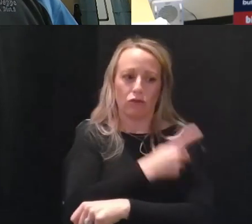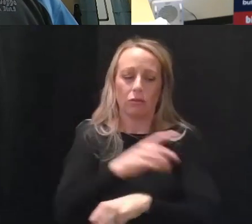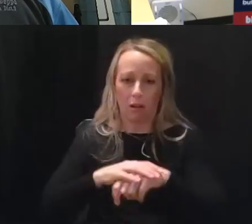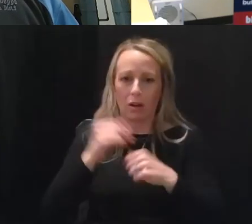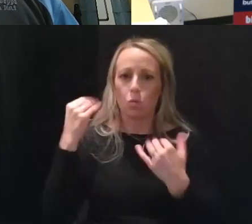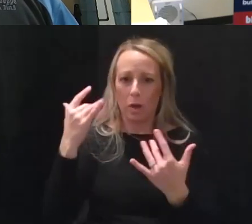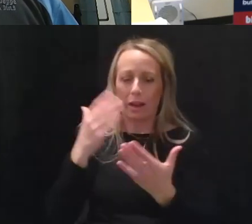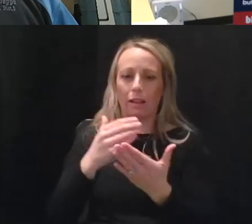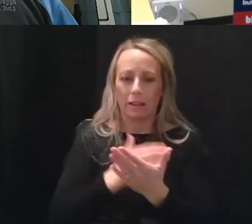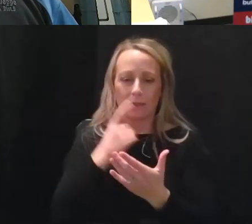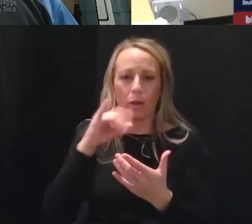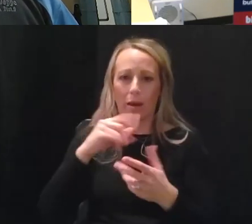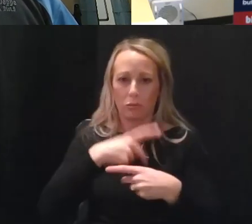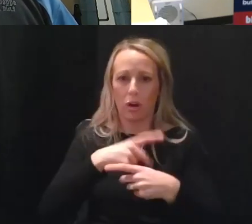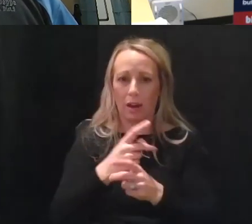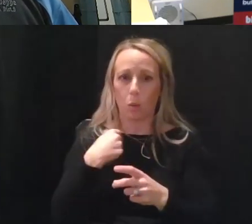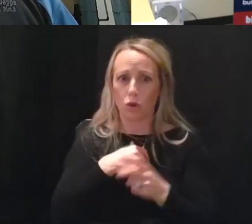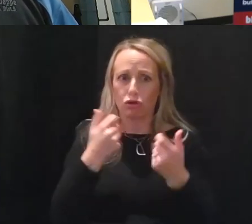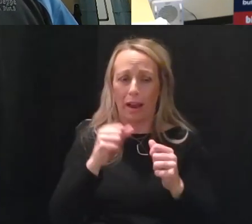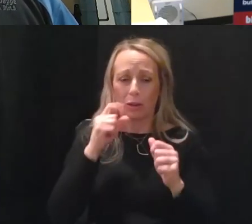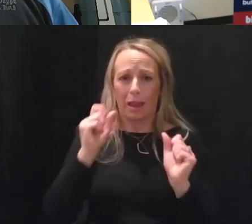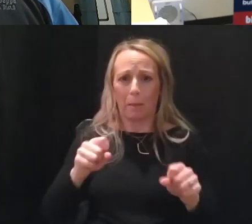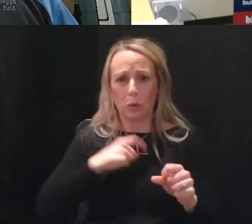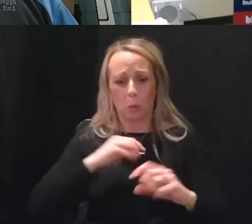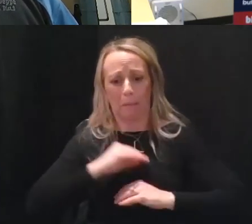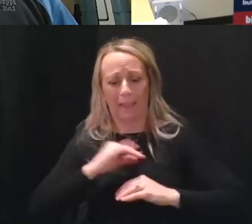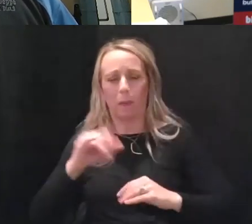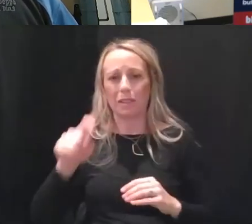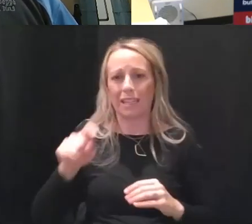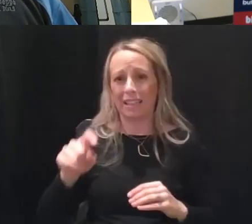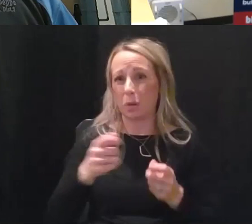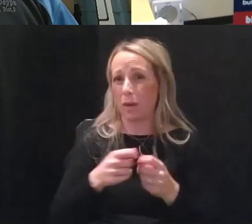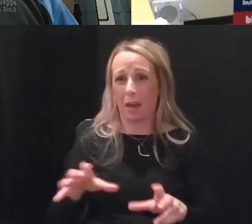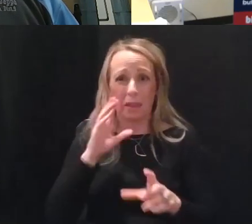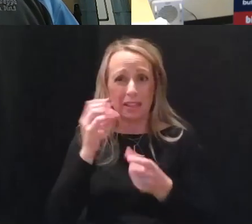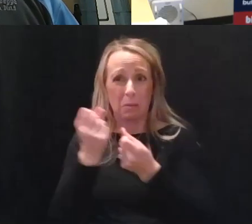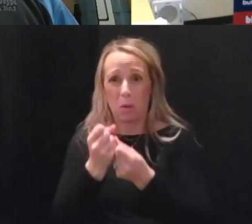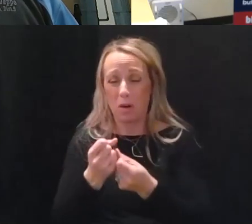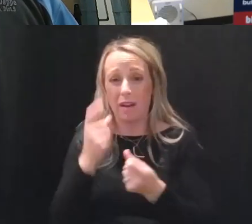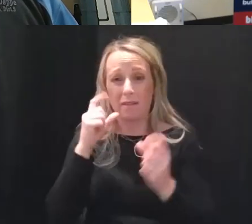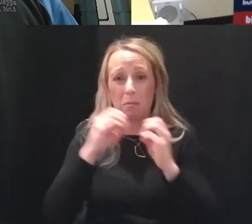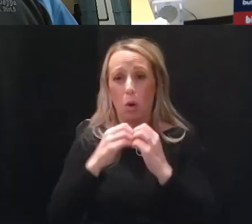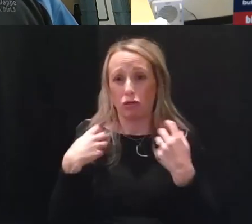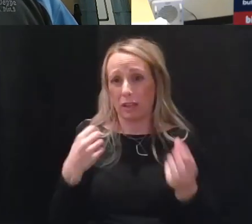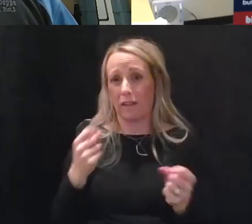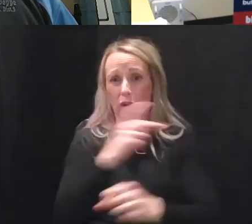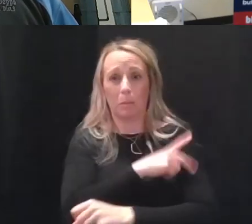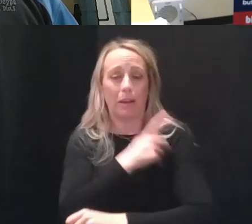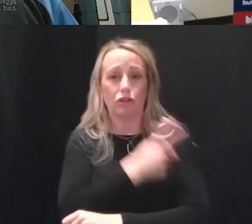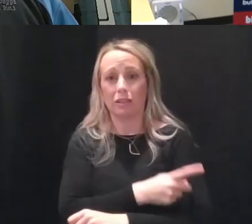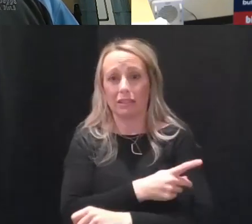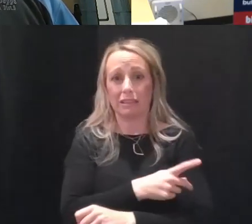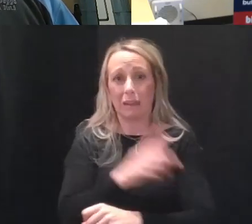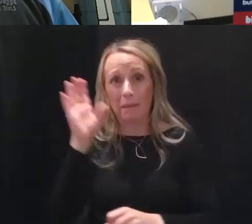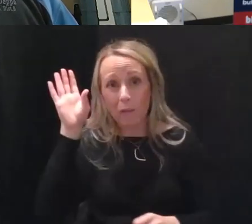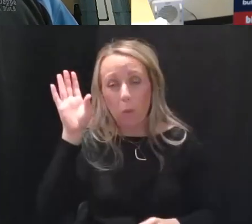we're able to meet those needs. And currently, without the support of more recovered patients coming forward, we're not going to